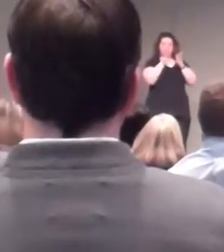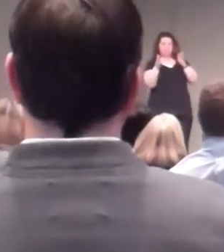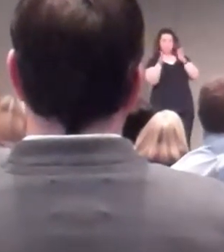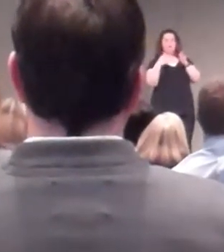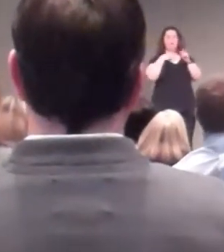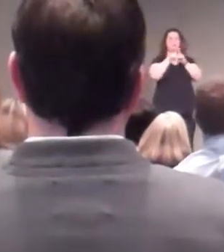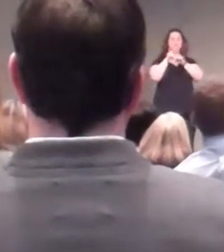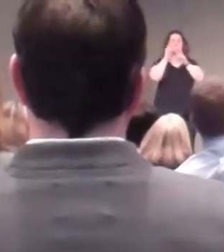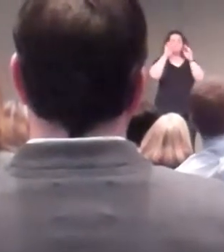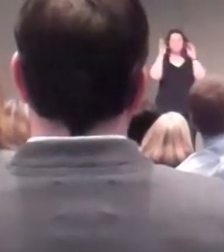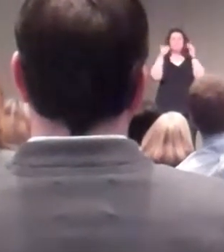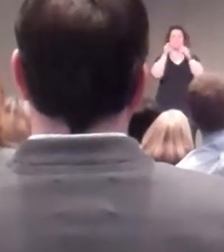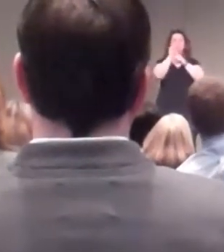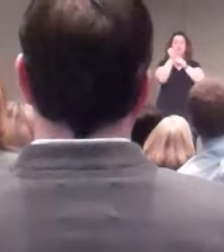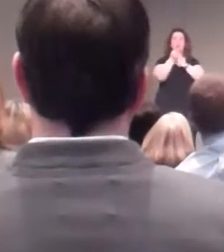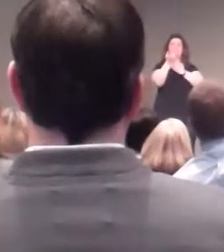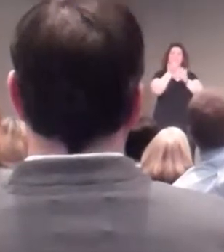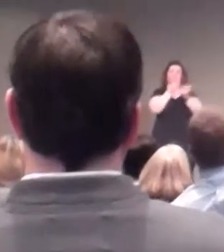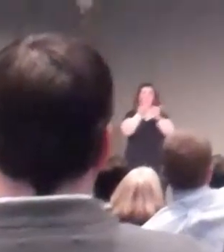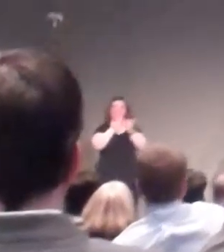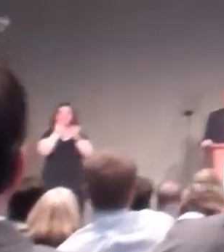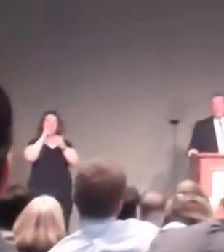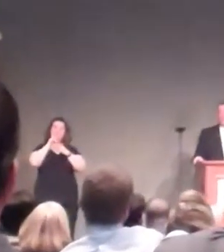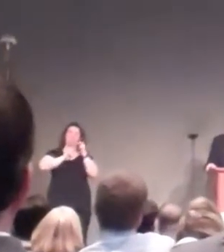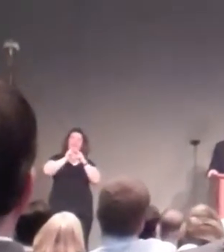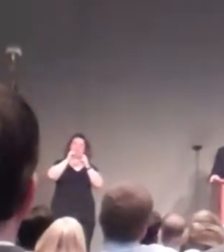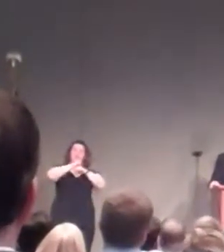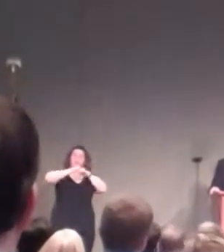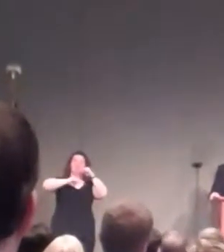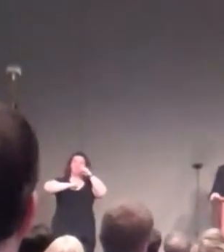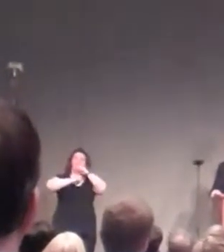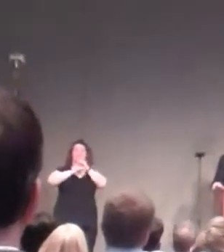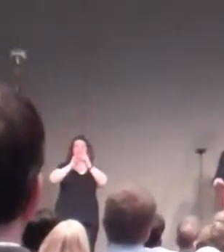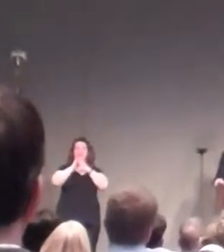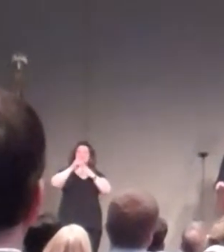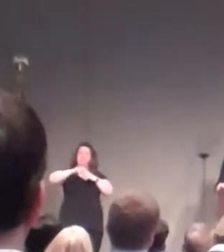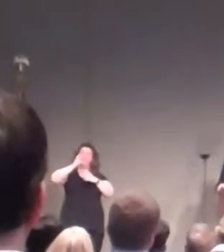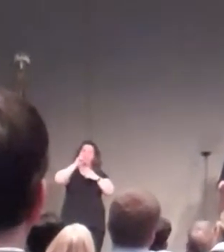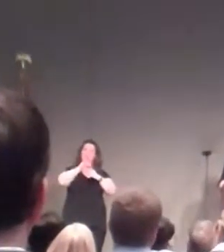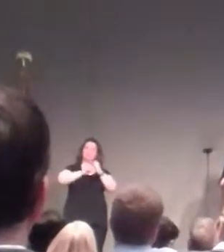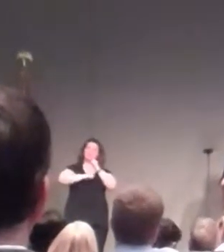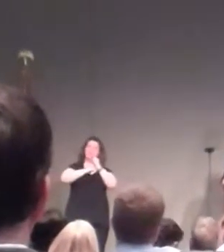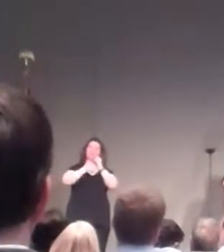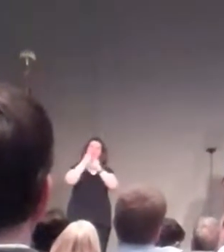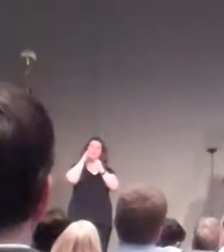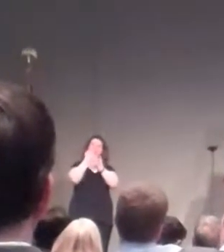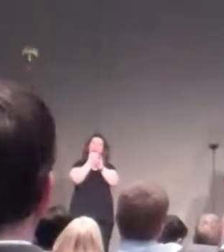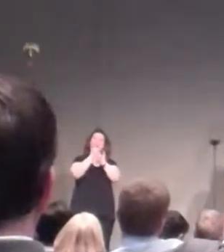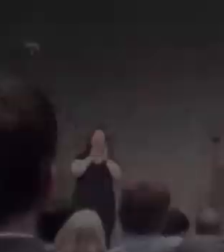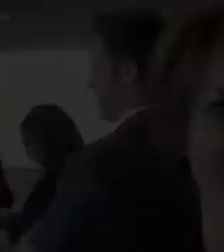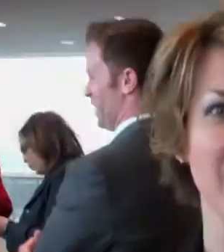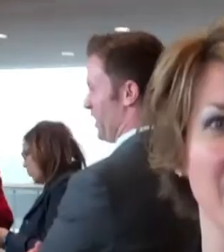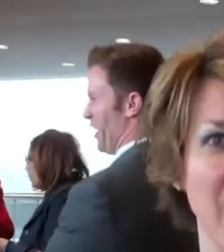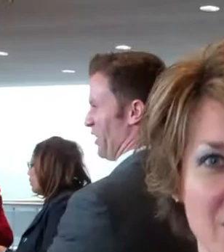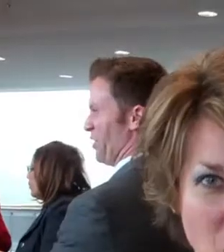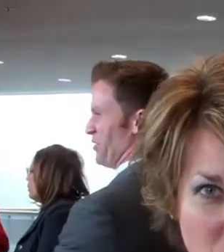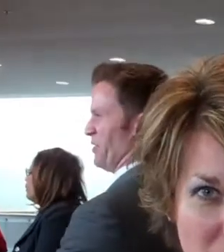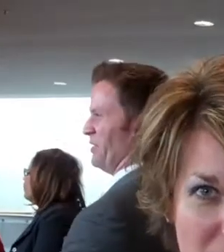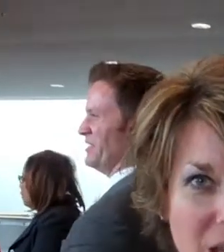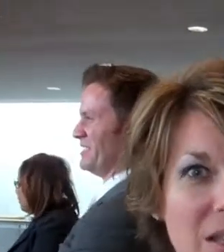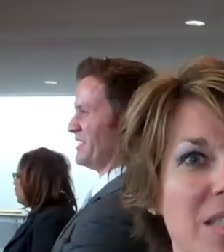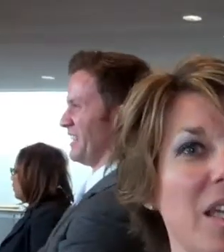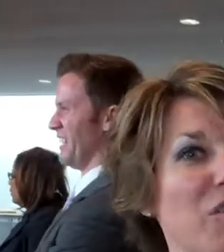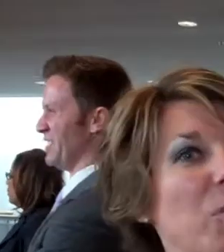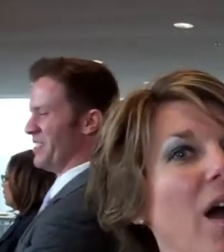services towards building infrastructure that is needed for and supports economic development in the county. I think as